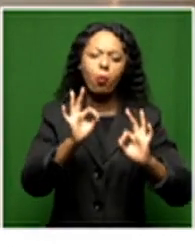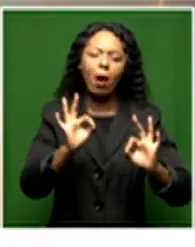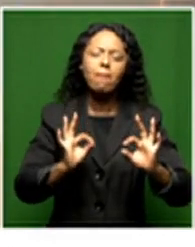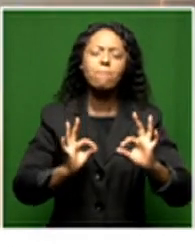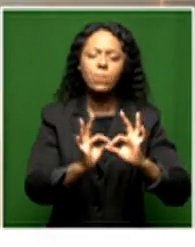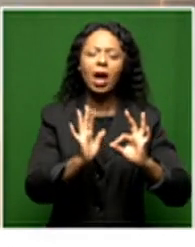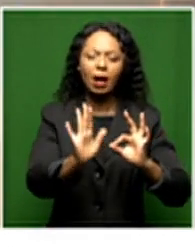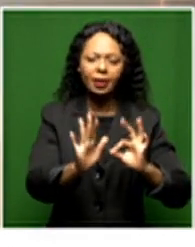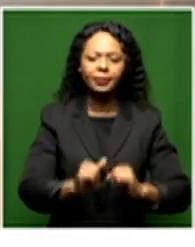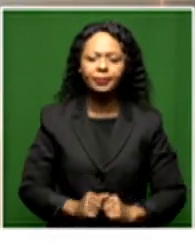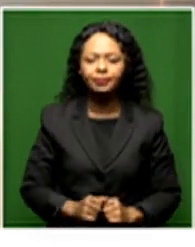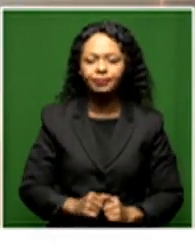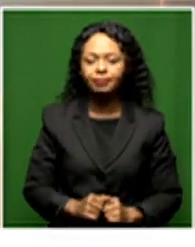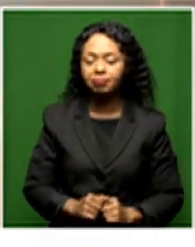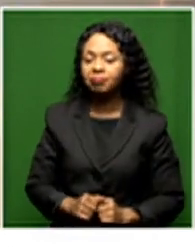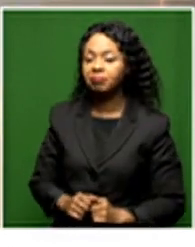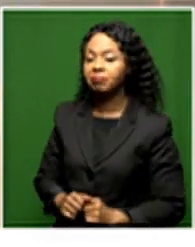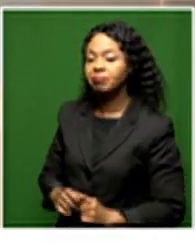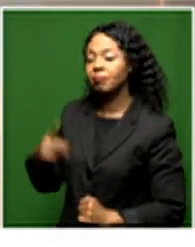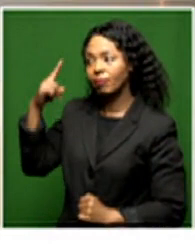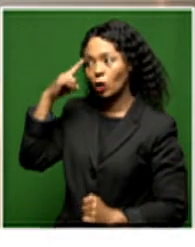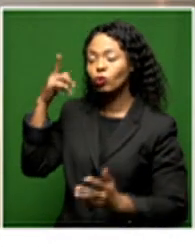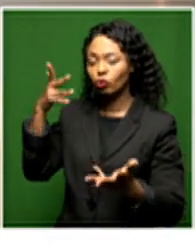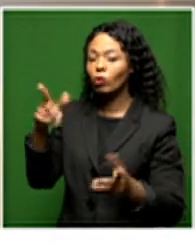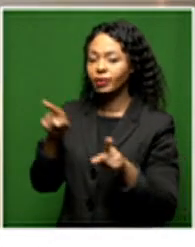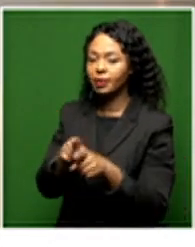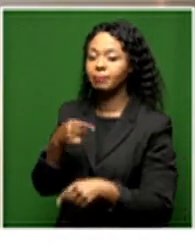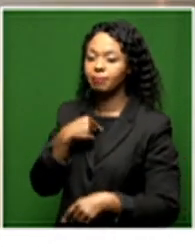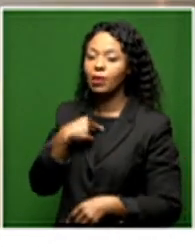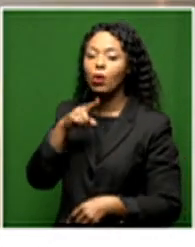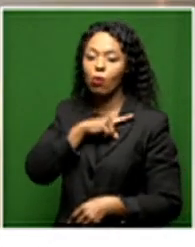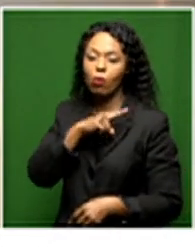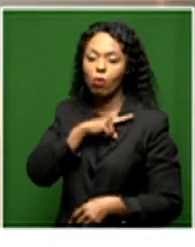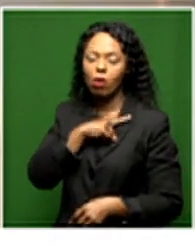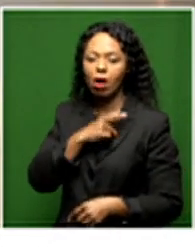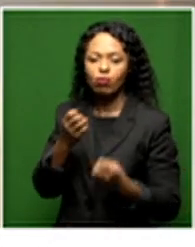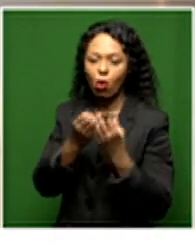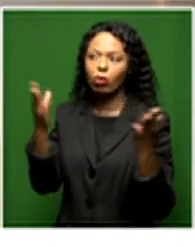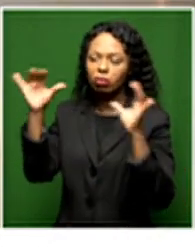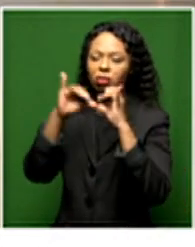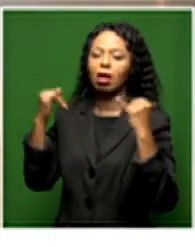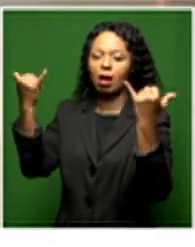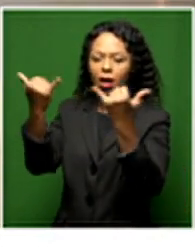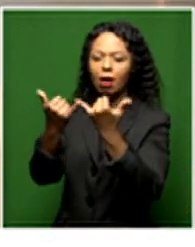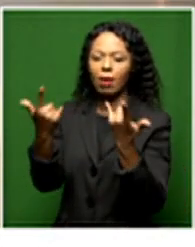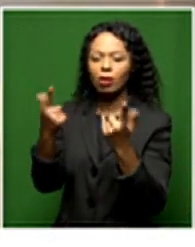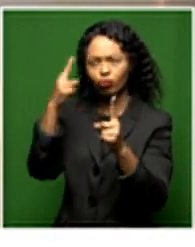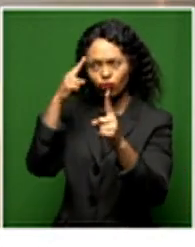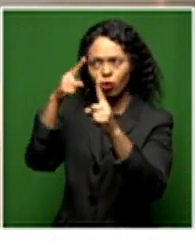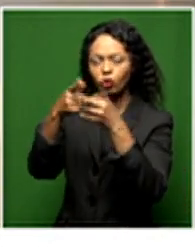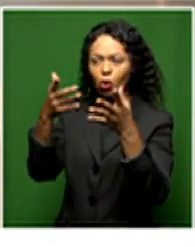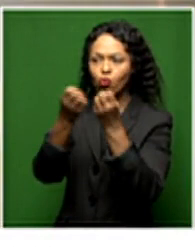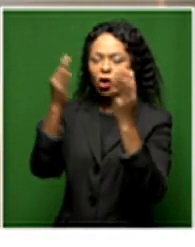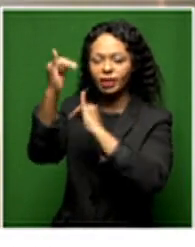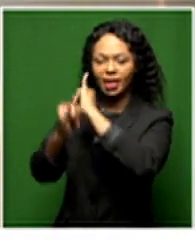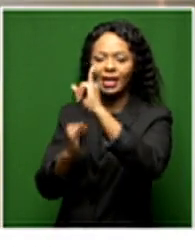Yeah, that is something that I was actually thinking about, because I mean, it is something that a lot of companies have spoken to, particularly